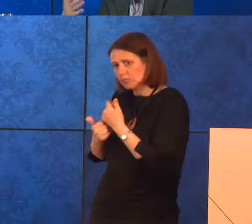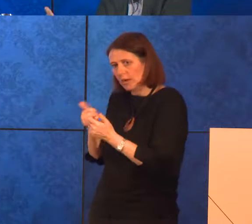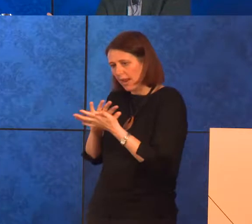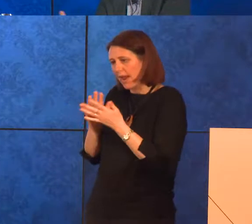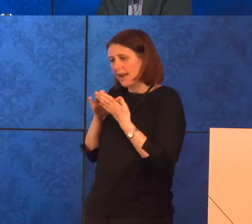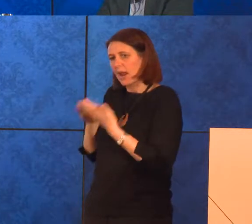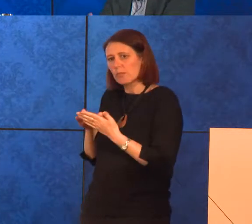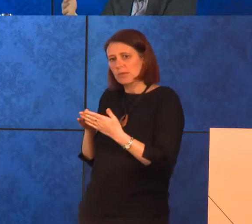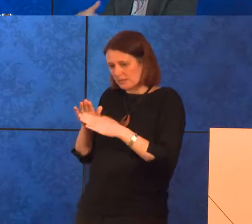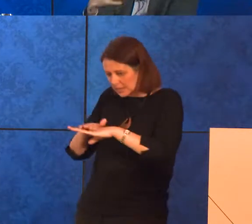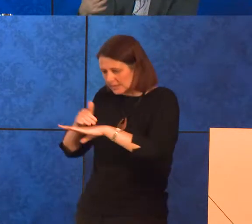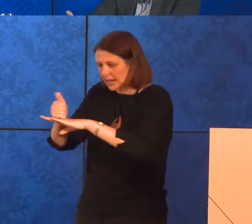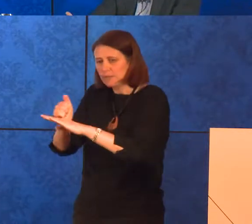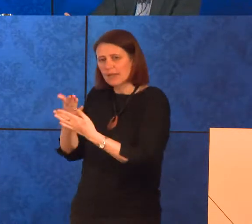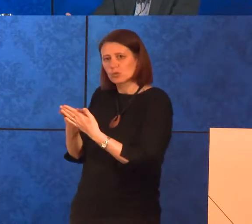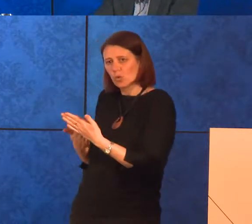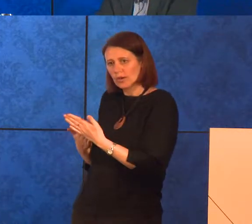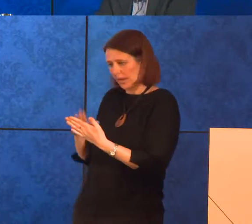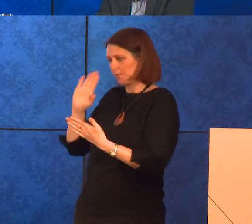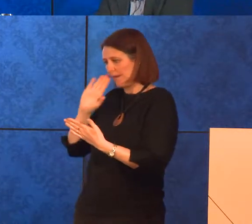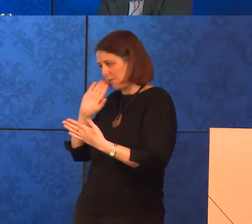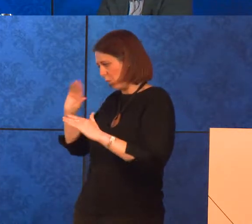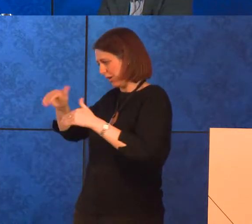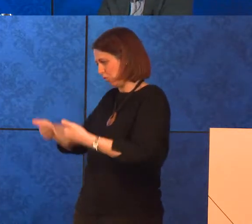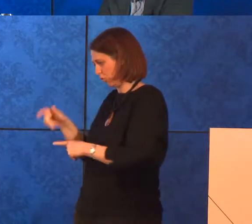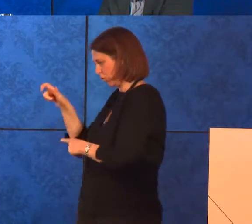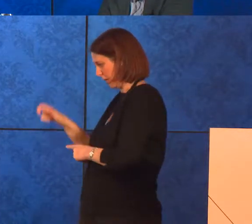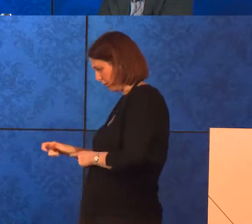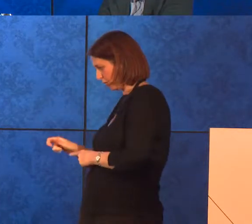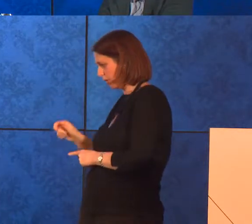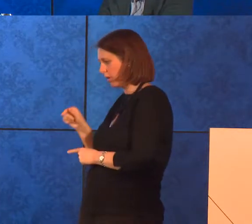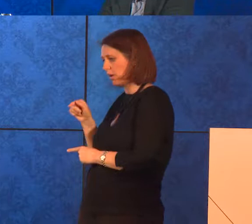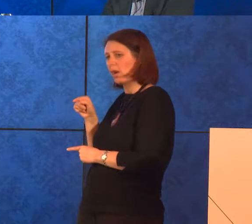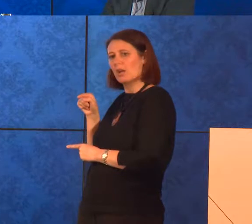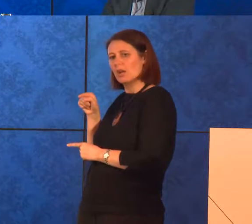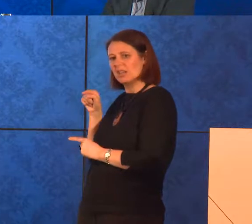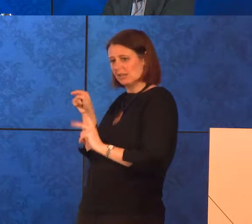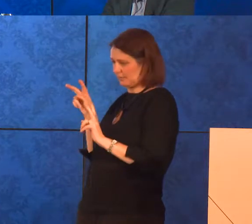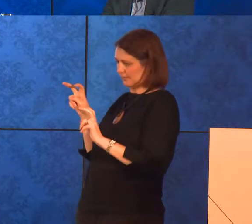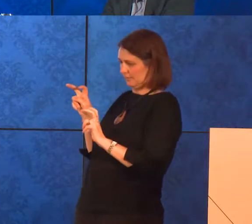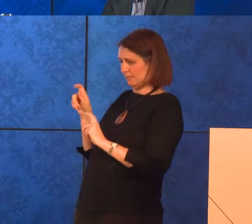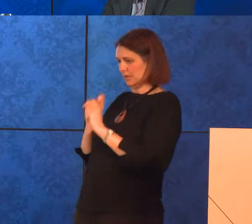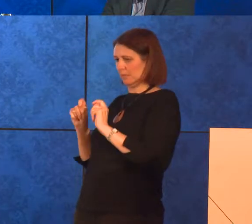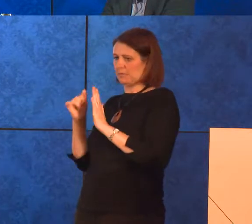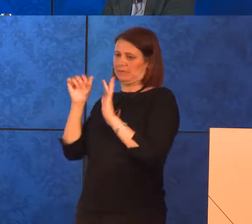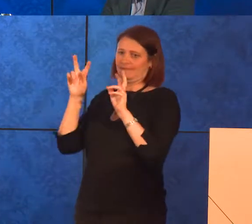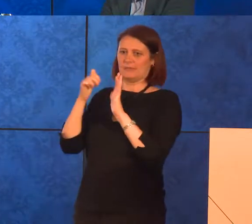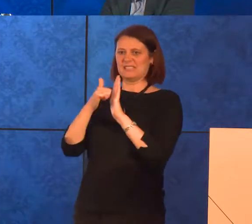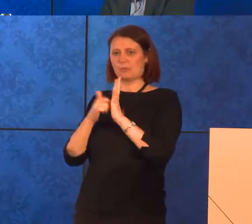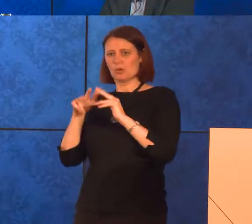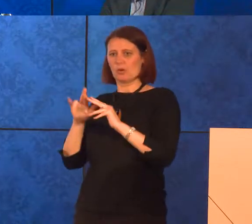frame that story before introducing them to someone that could help be the subject of that story and tell their